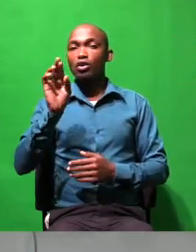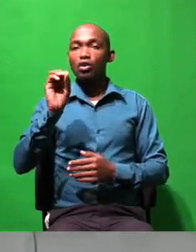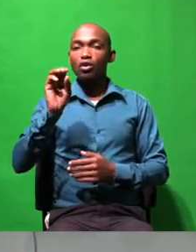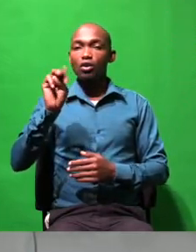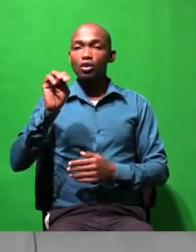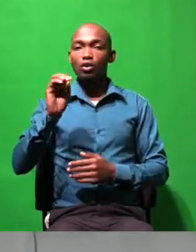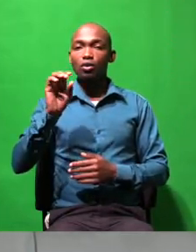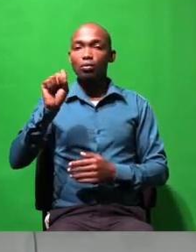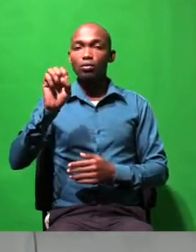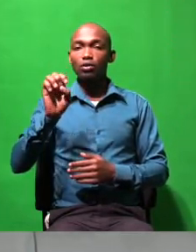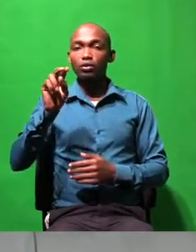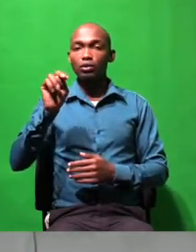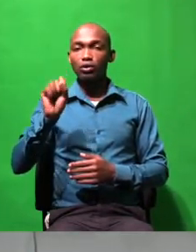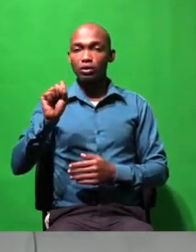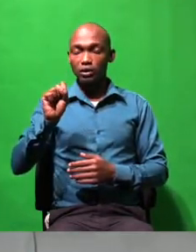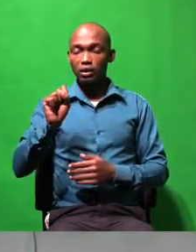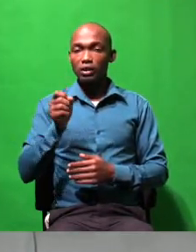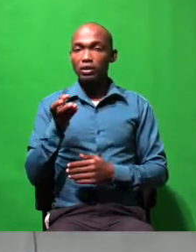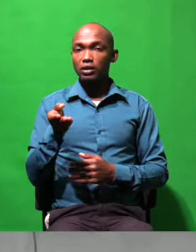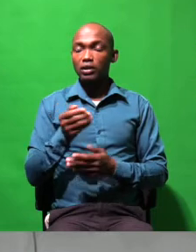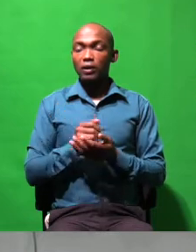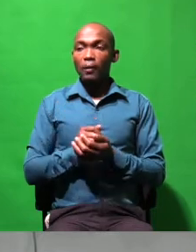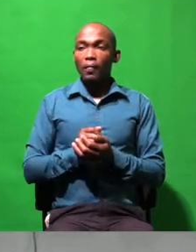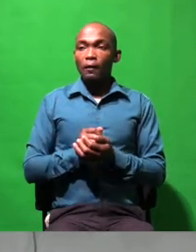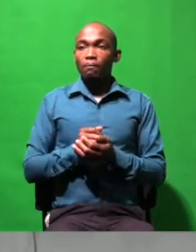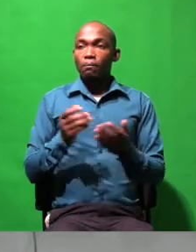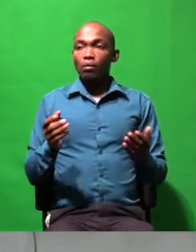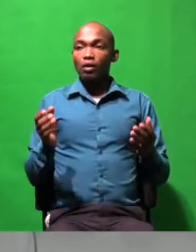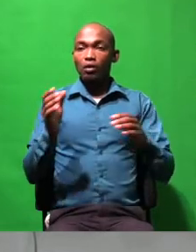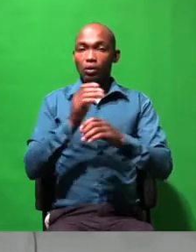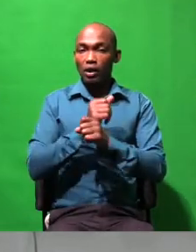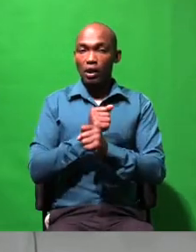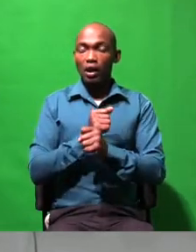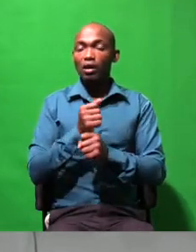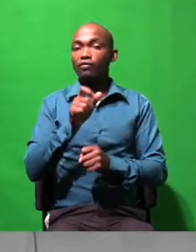have two kinds of sex chromosome. We have a chromosome